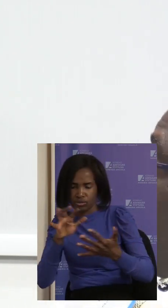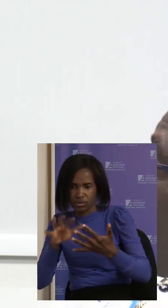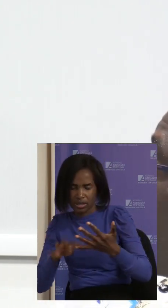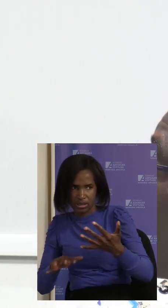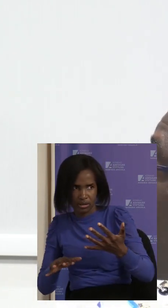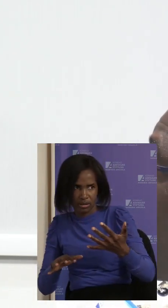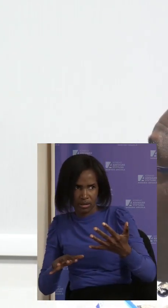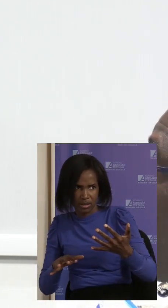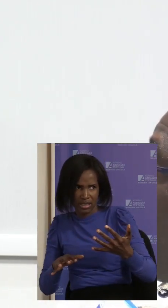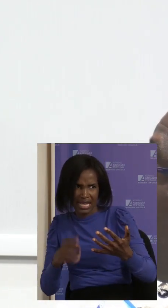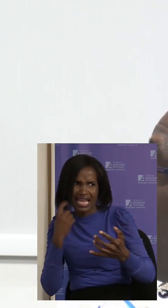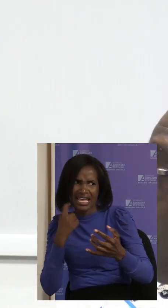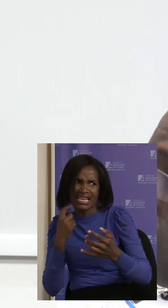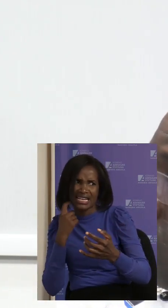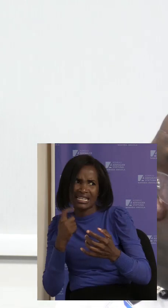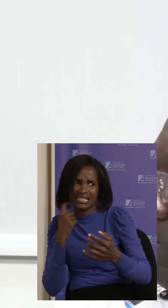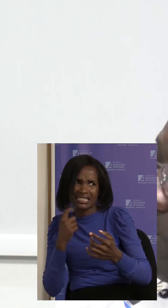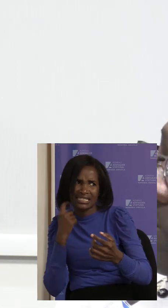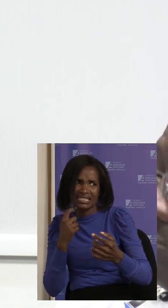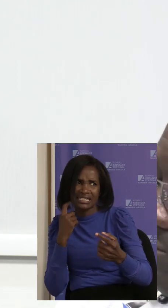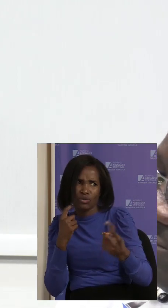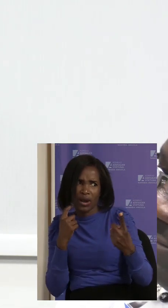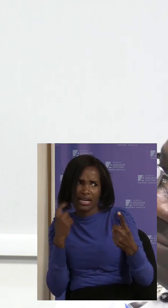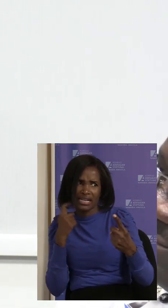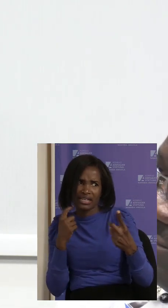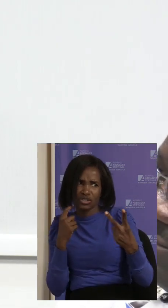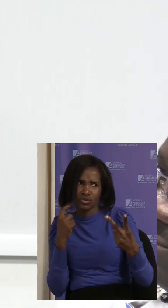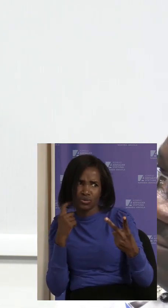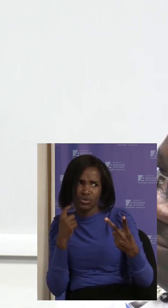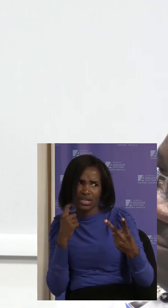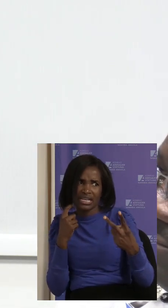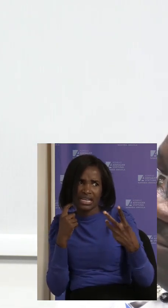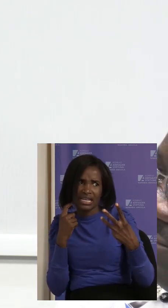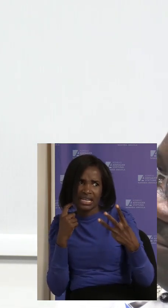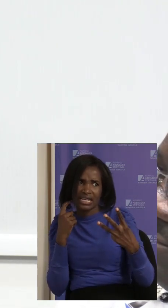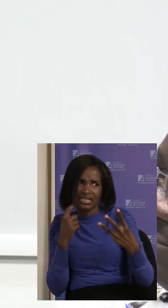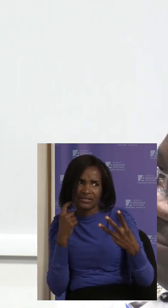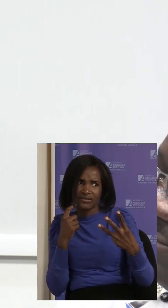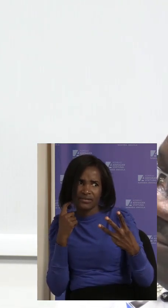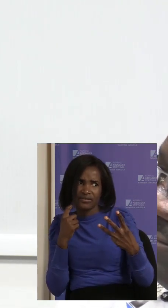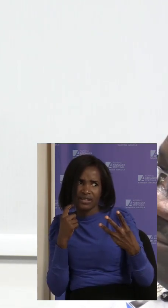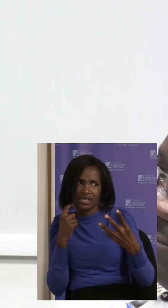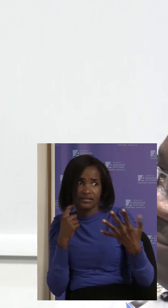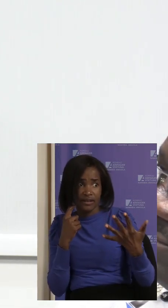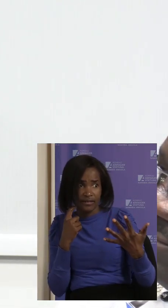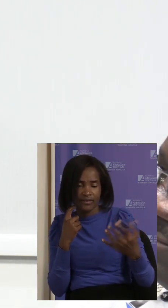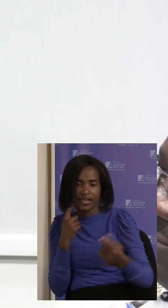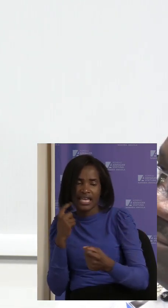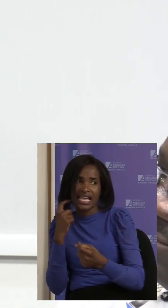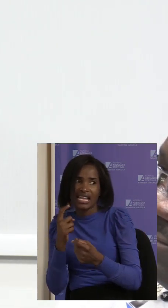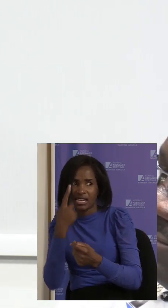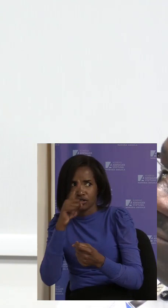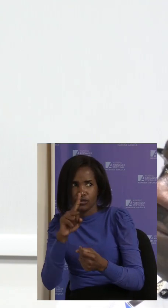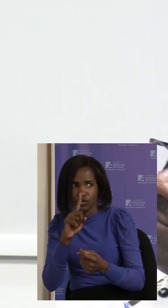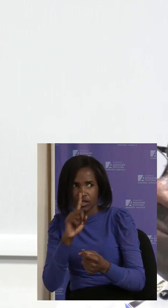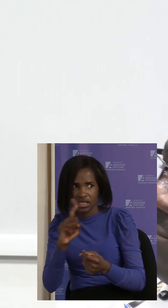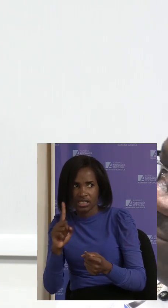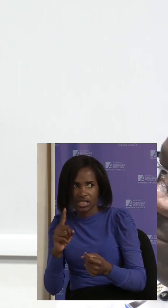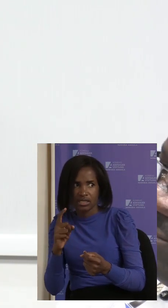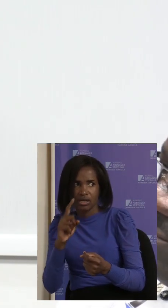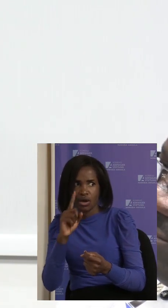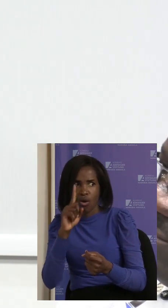transcript is full of English 1, English 2, and 2 English 5. Then there's English for teachers